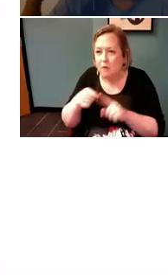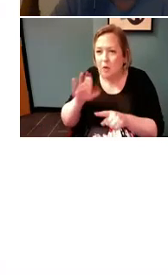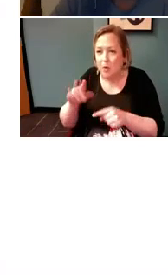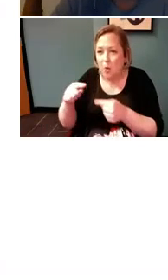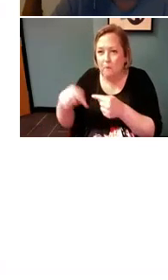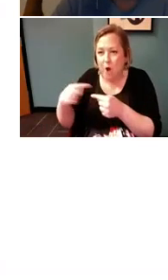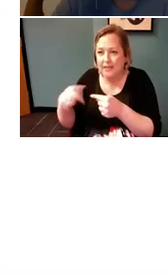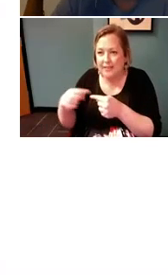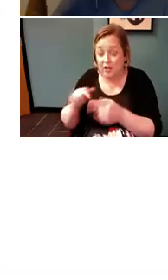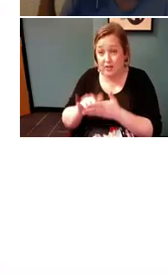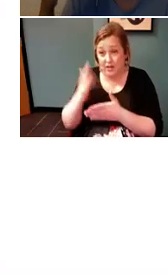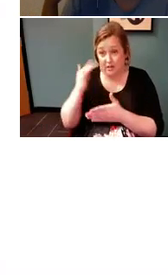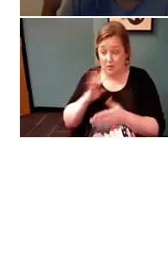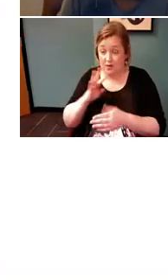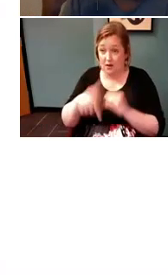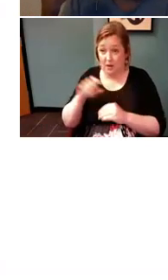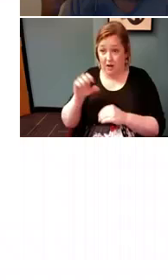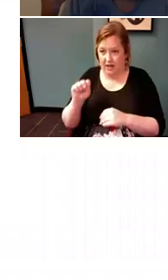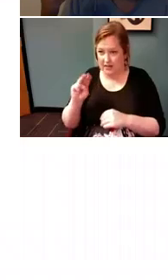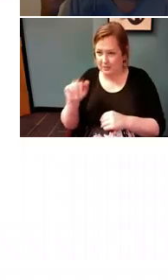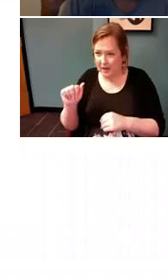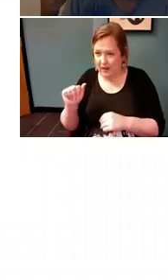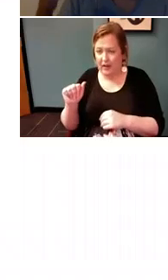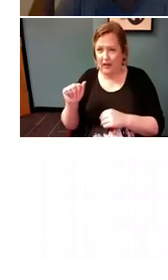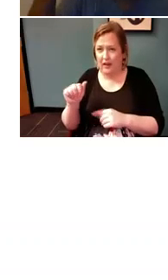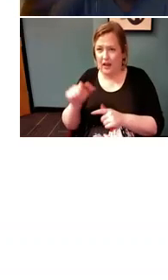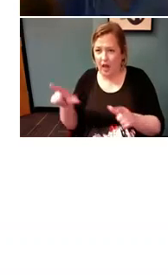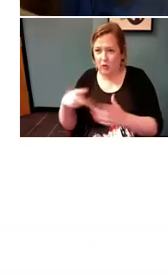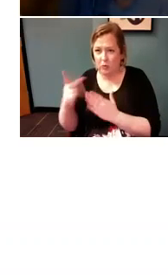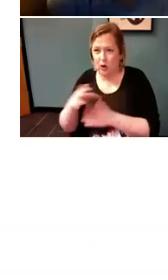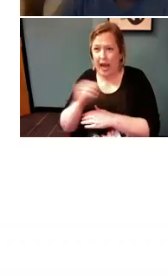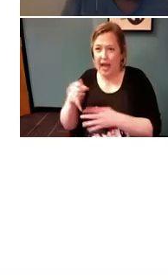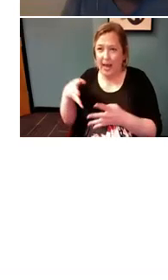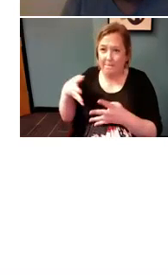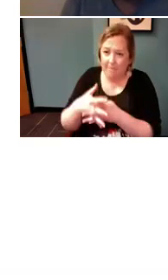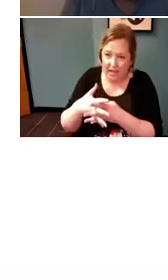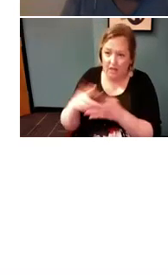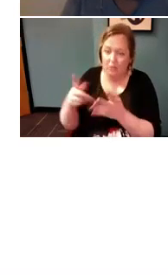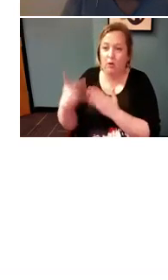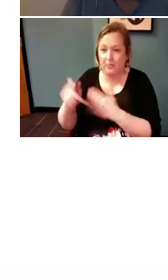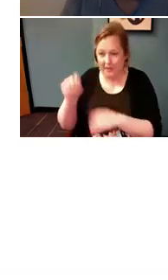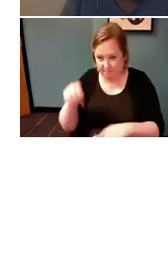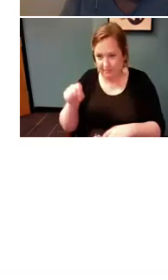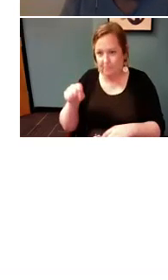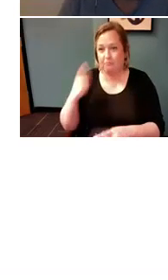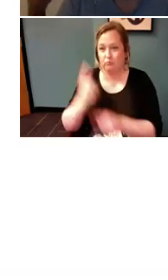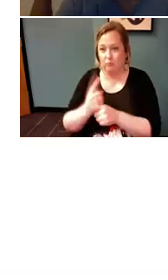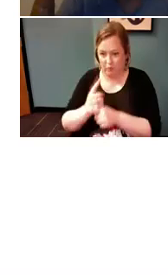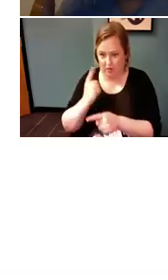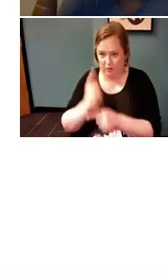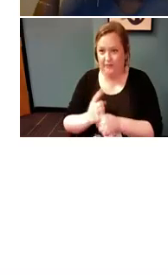about assembly language programming and embedded programming. Yep, Parvez, you are right. Machine language.